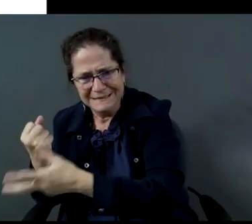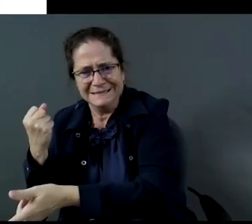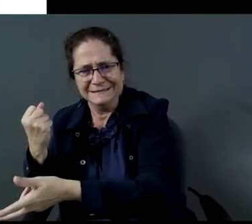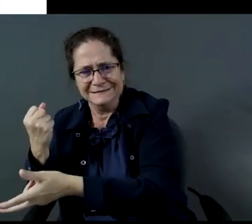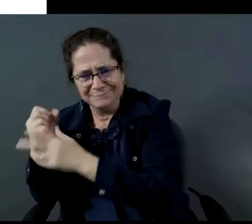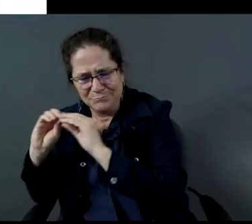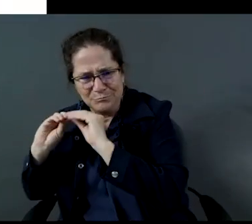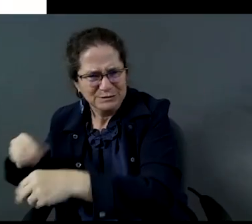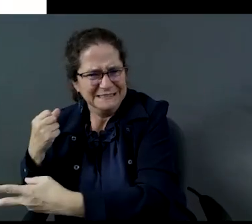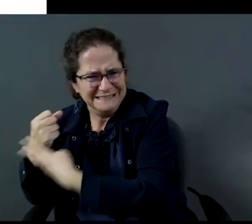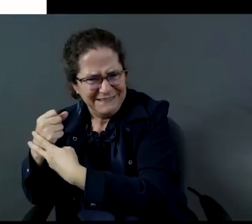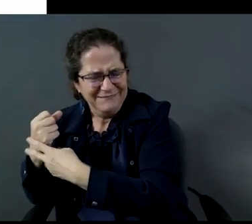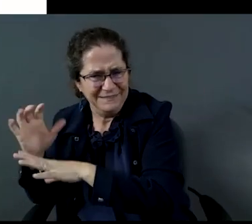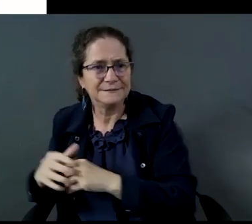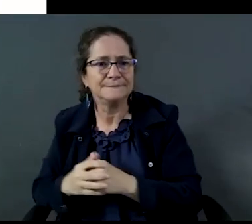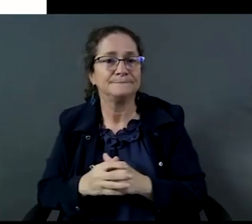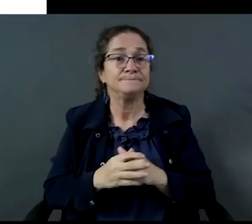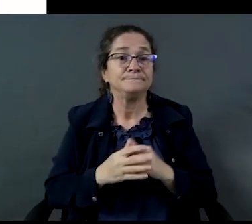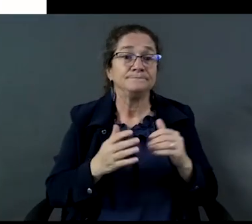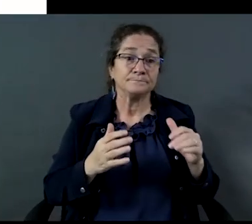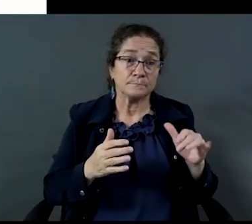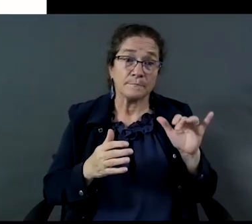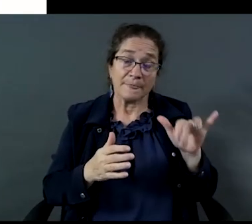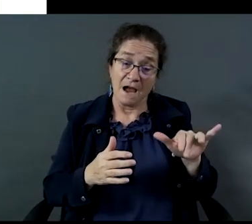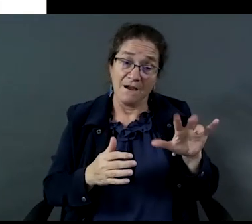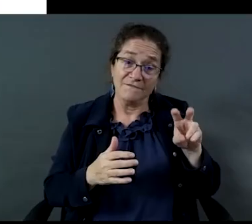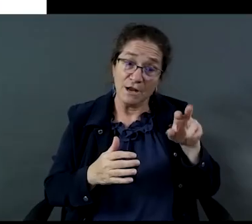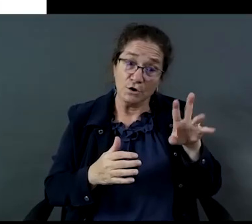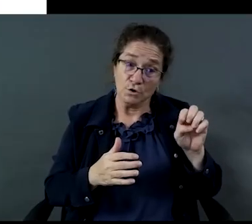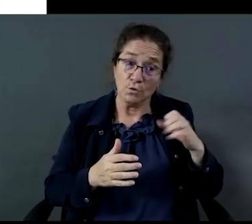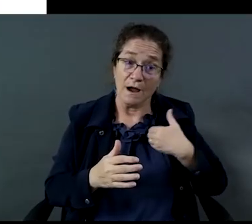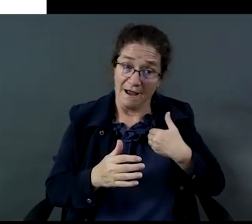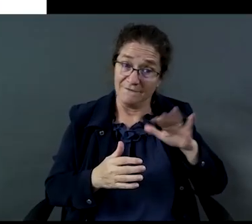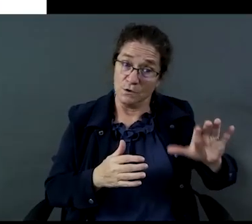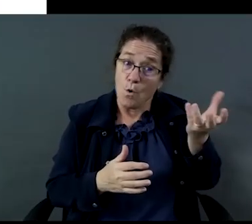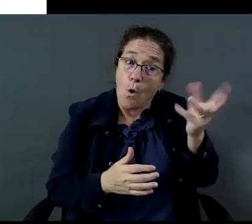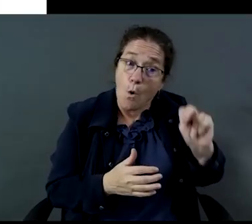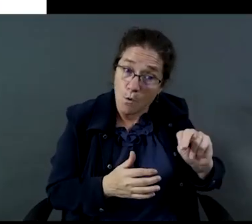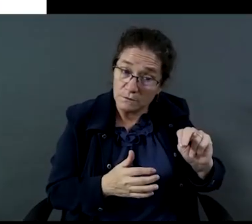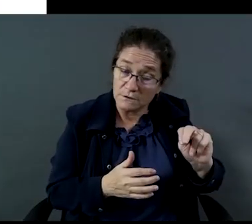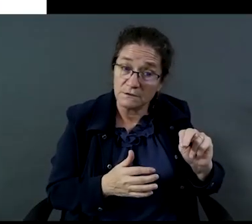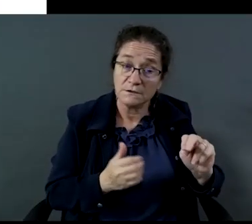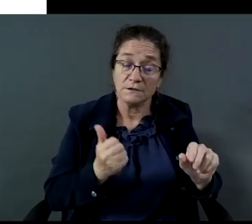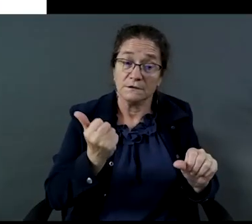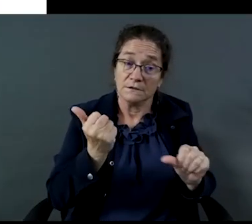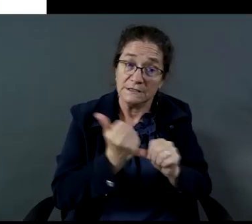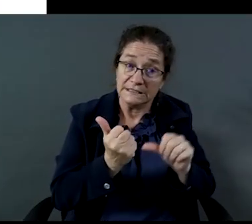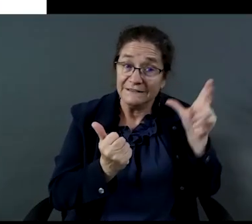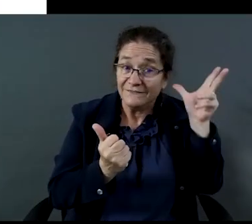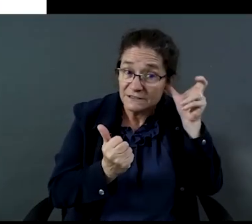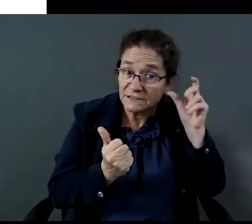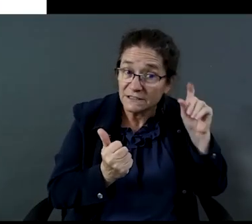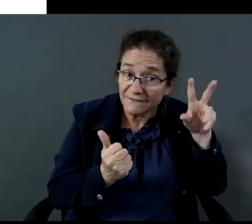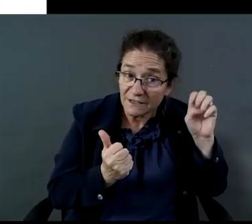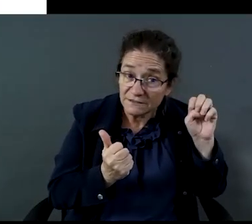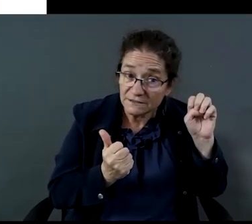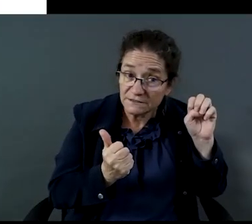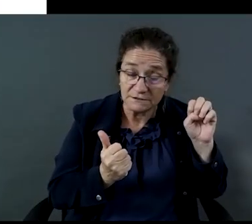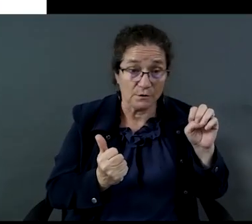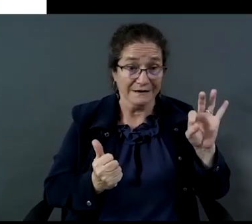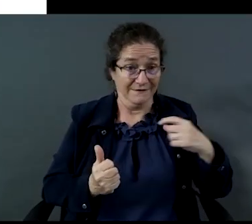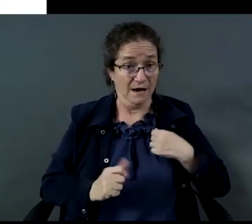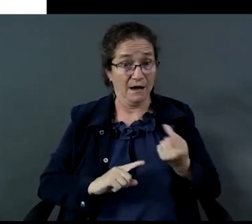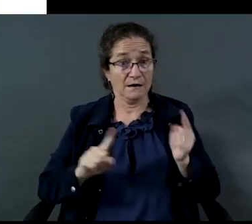And they have additional accommodations. So if I go to the theater for a live performance, I'm going to use the